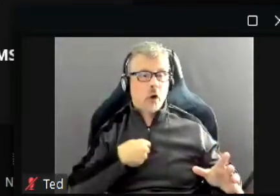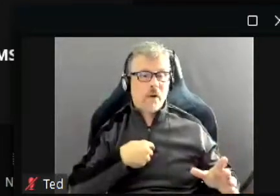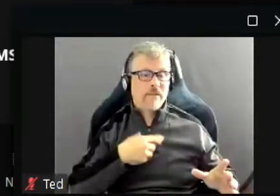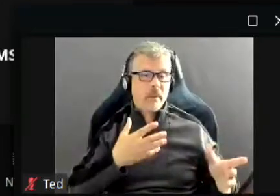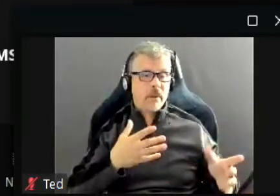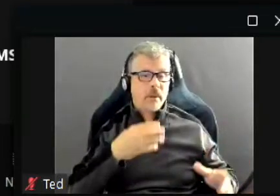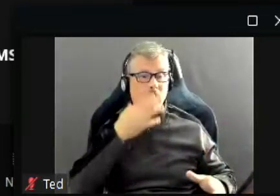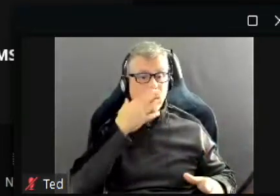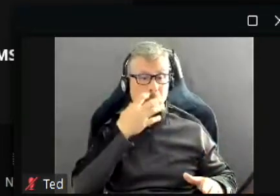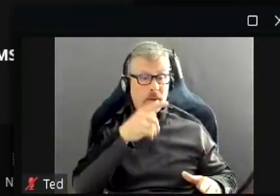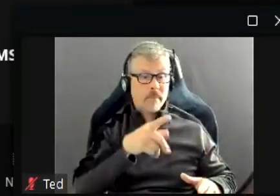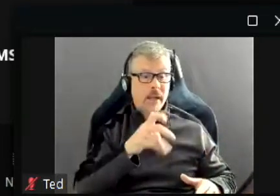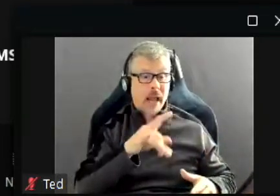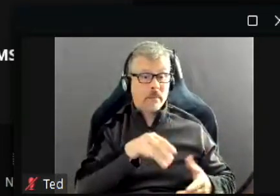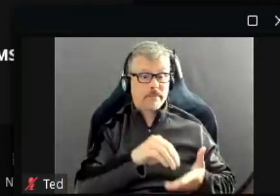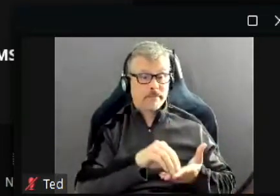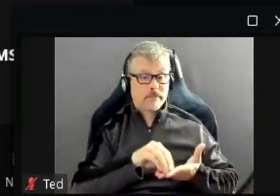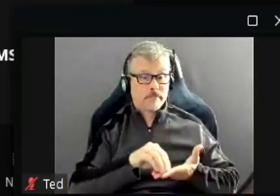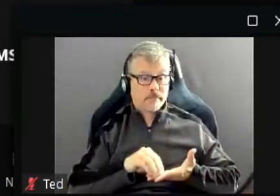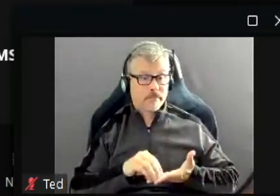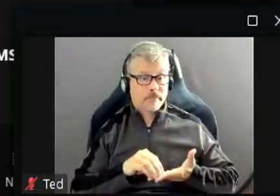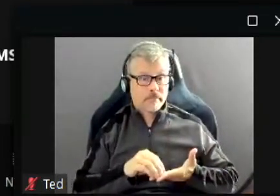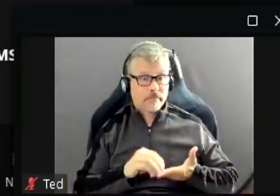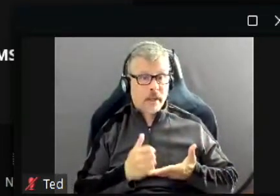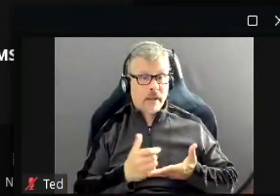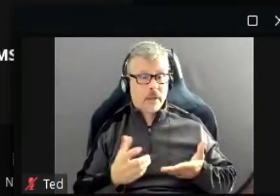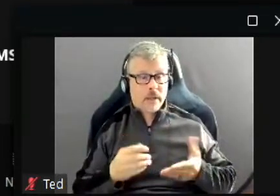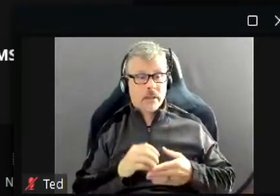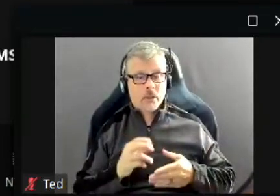the stuff that's in the chat too? Okay.